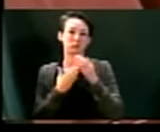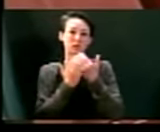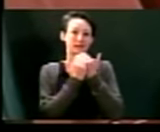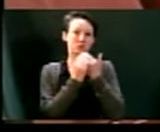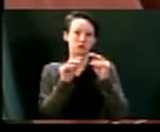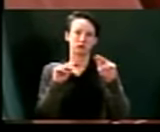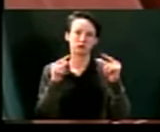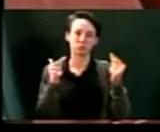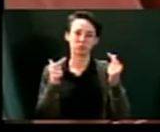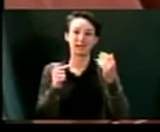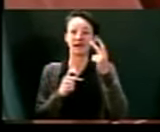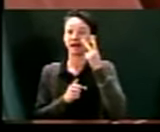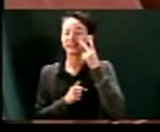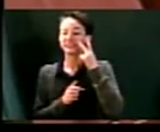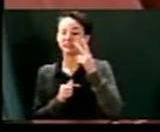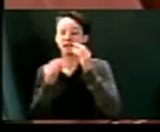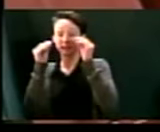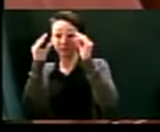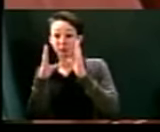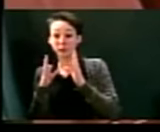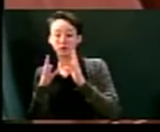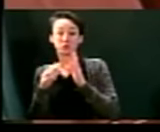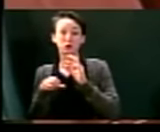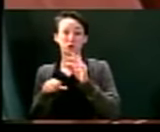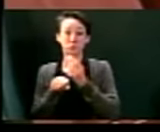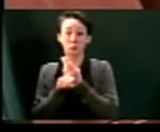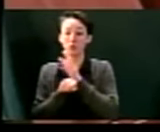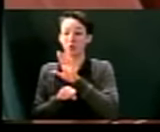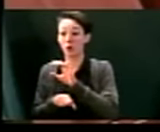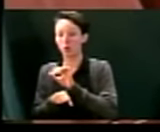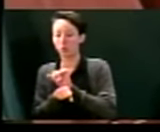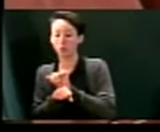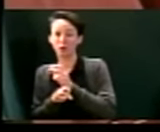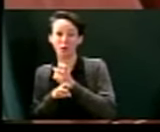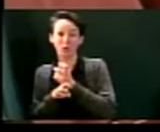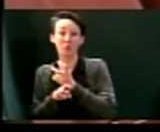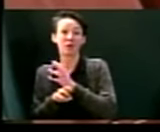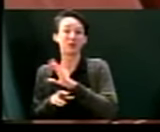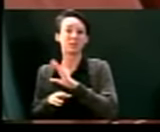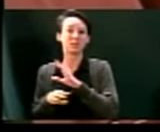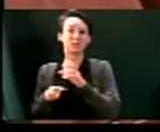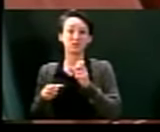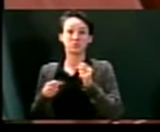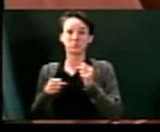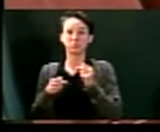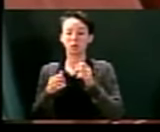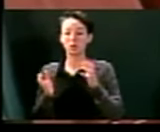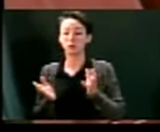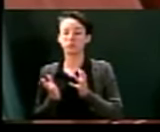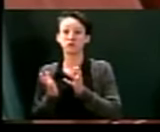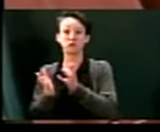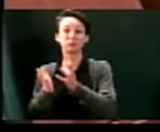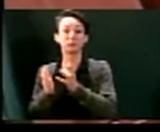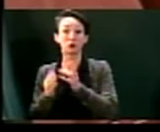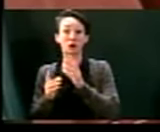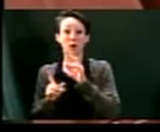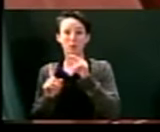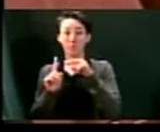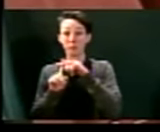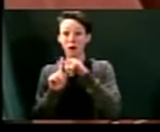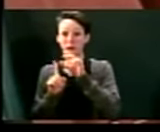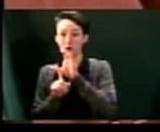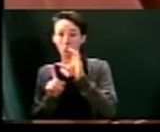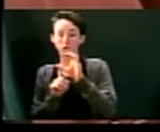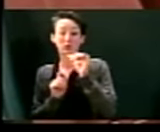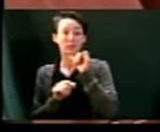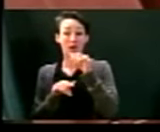Knox County teachers, input, well-being, working in a non-hostile environment, nurtured in a positive teaching culture, not